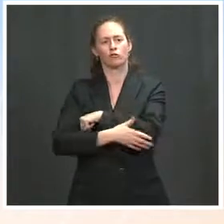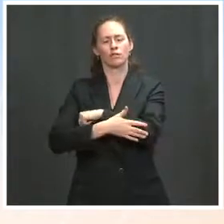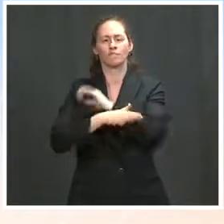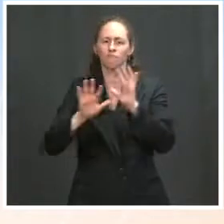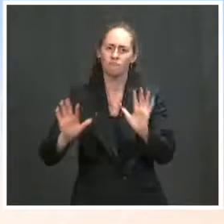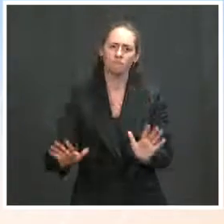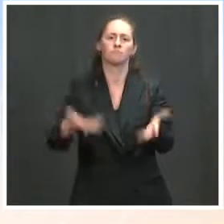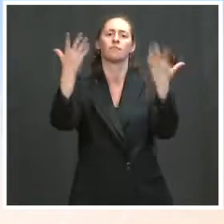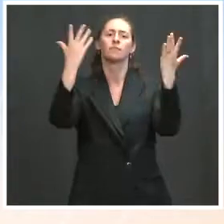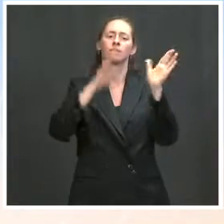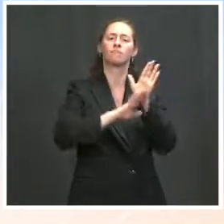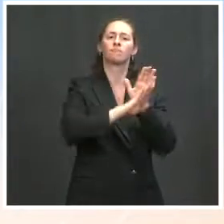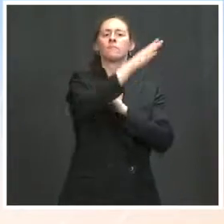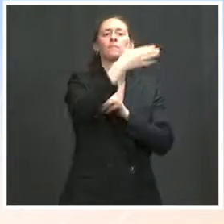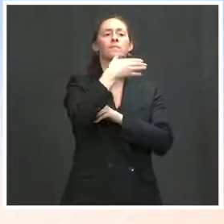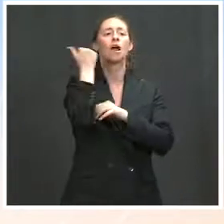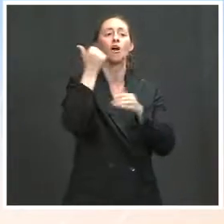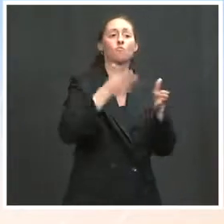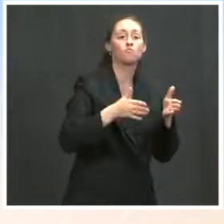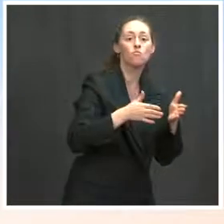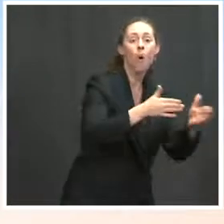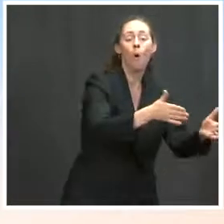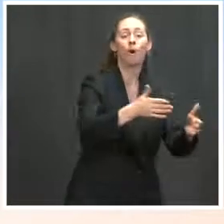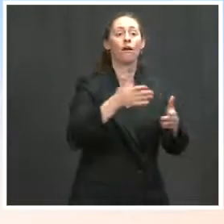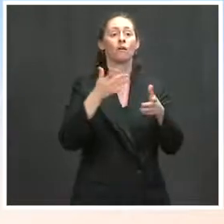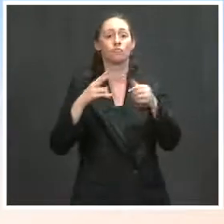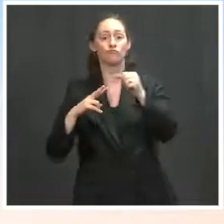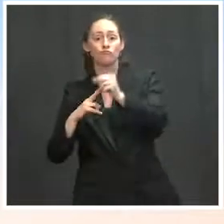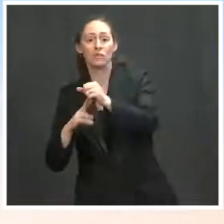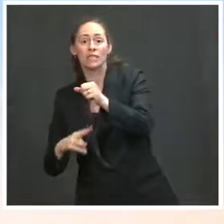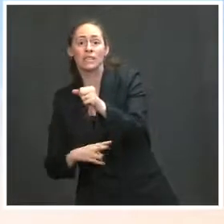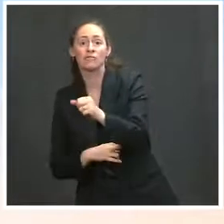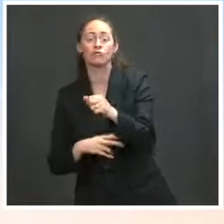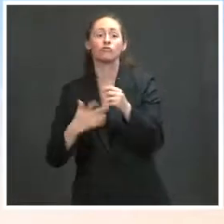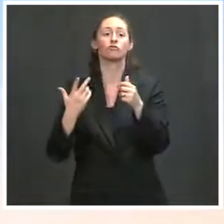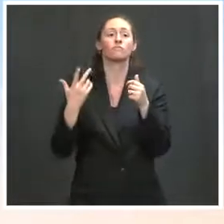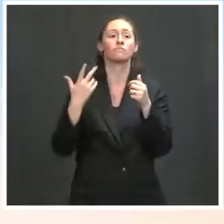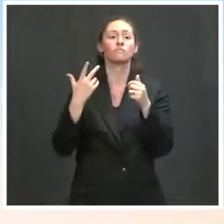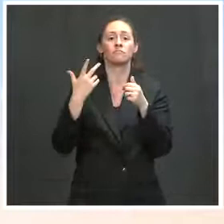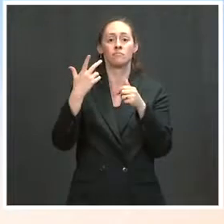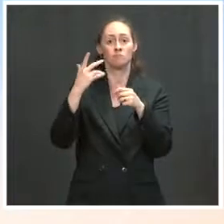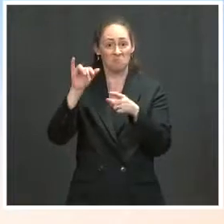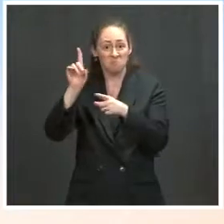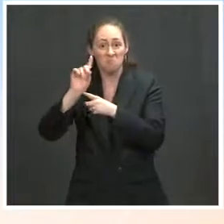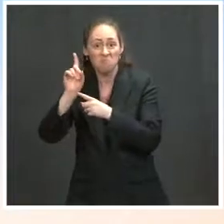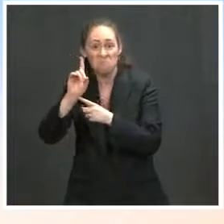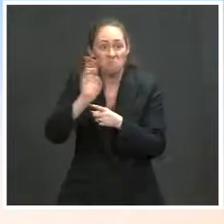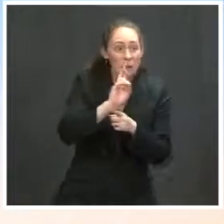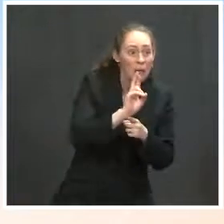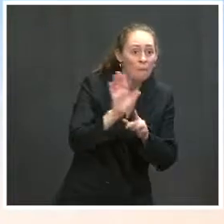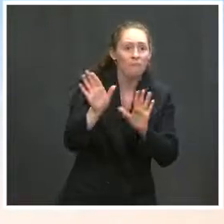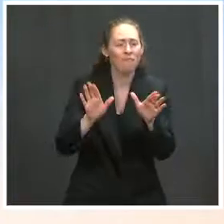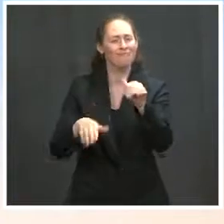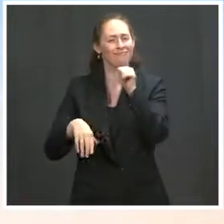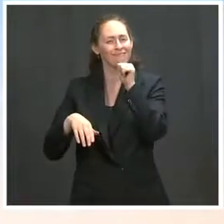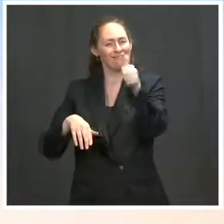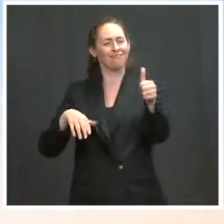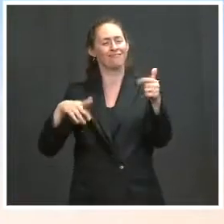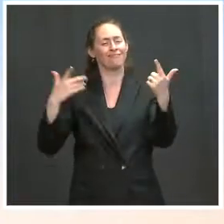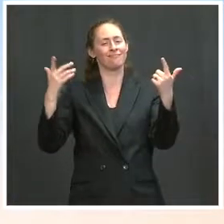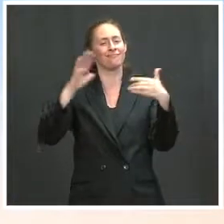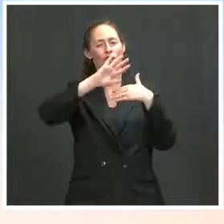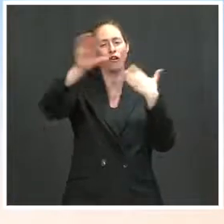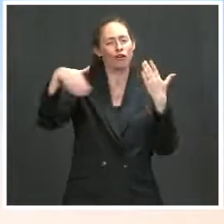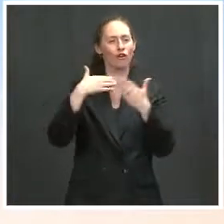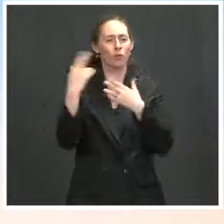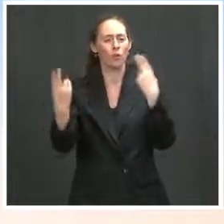right? Investing in bridges. This is something that will have a long-lasting effect, something that we haven't done in a